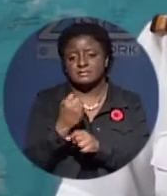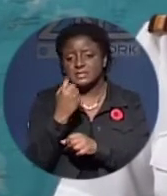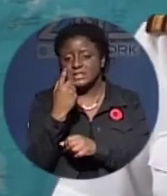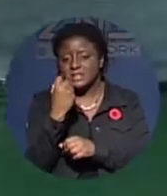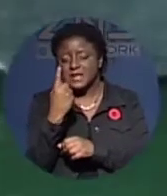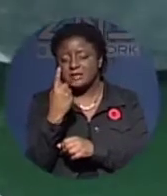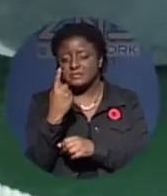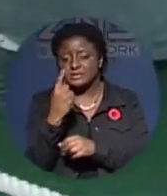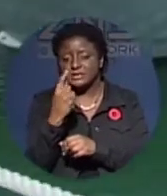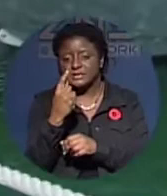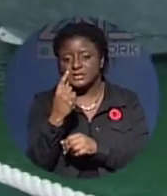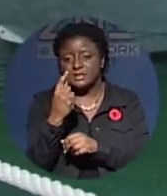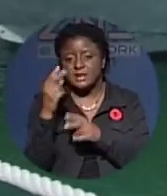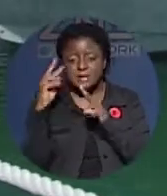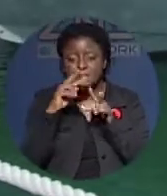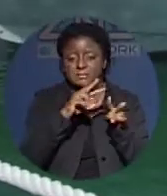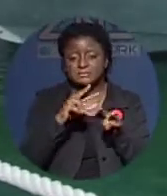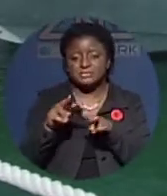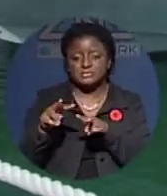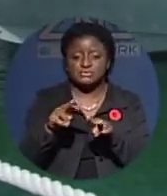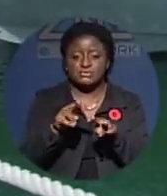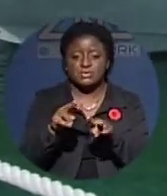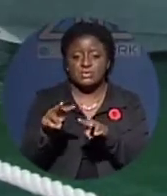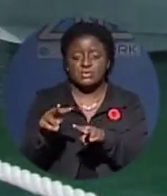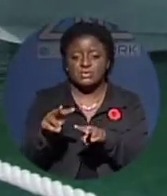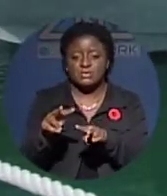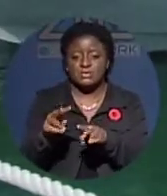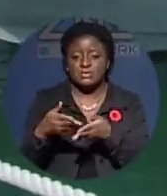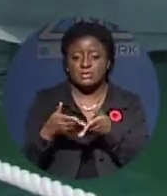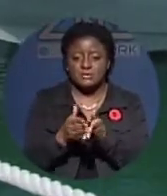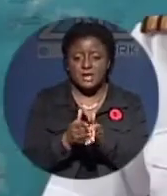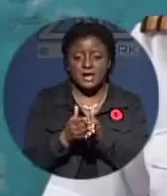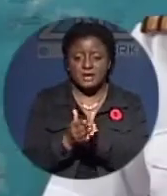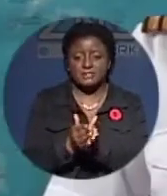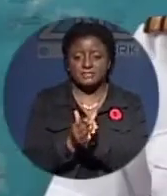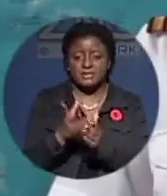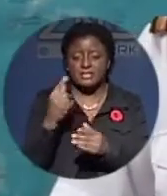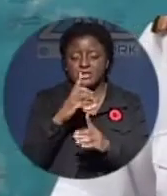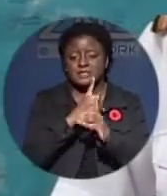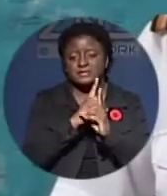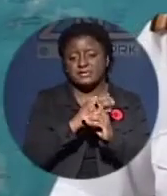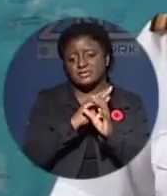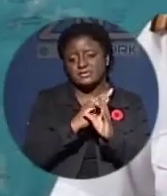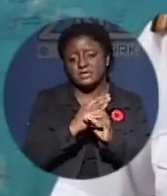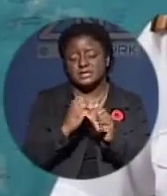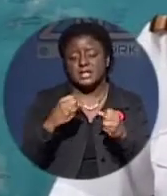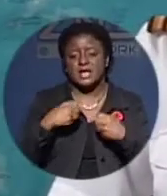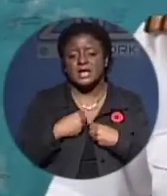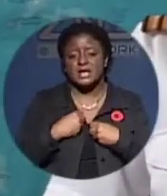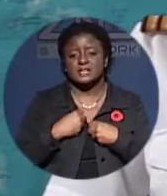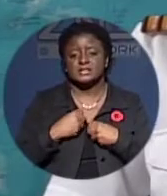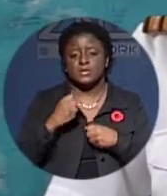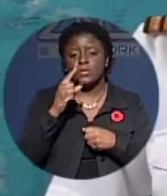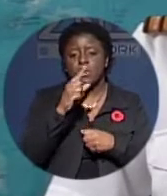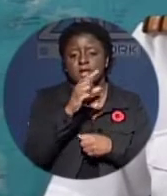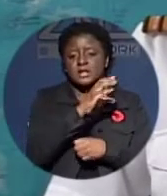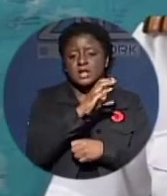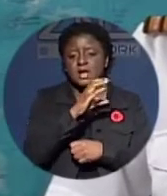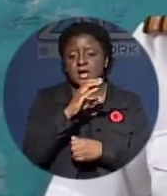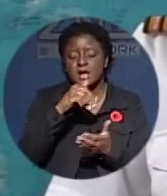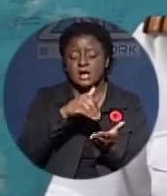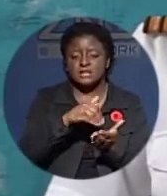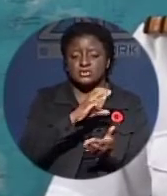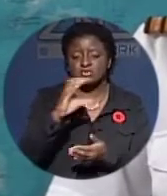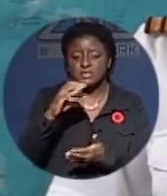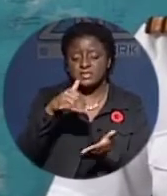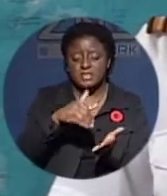patrol craft for us. The Defense Force has some 100,000 square miles of water to